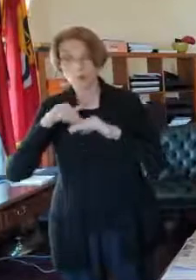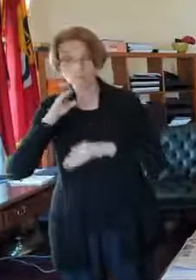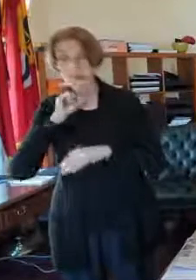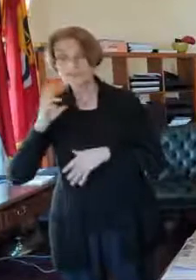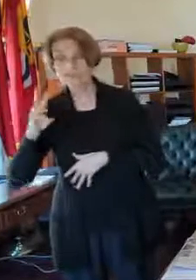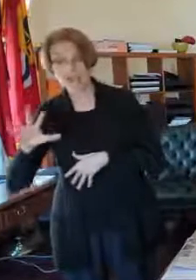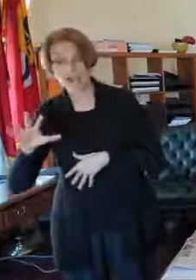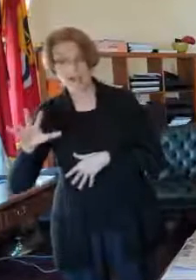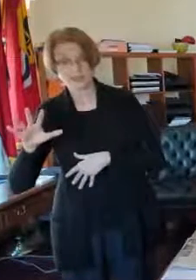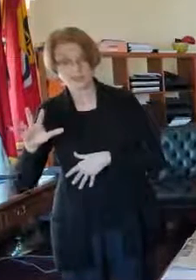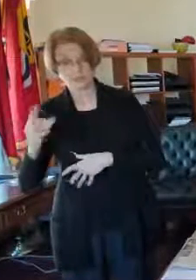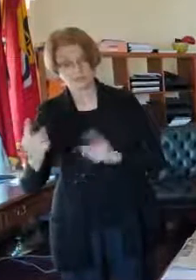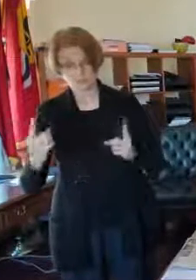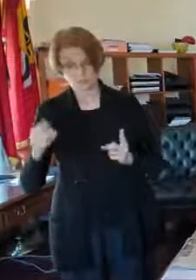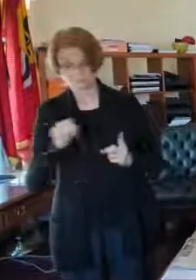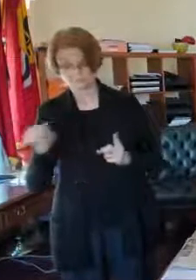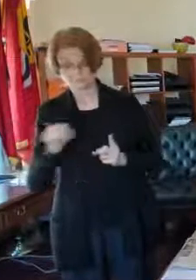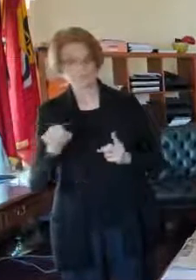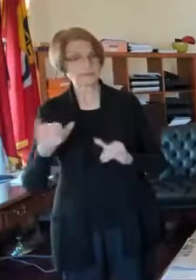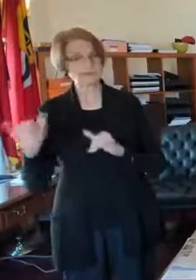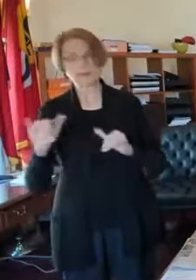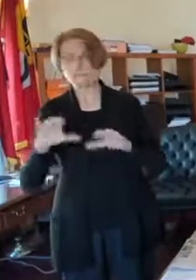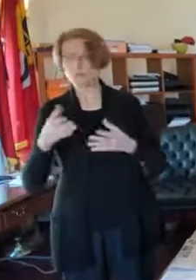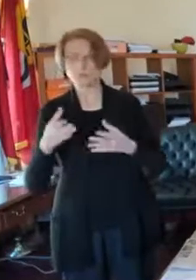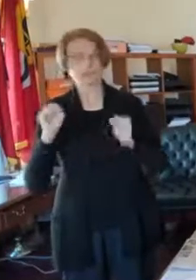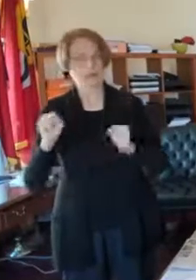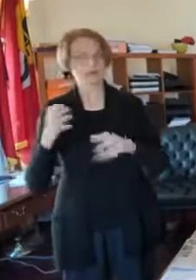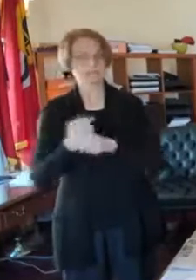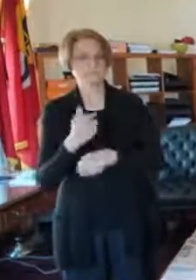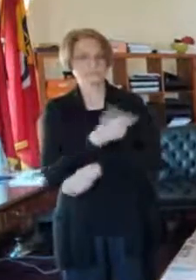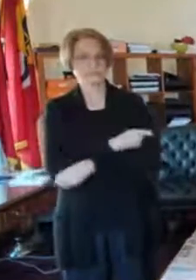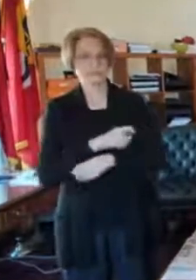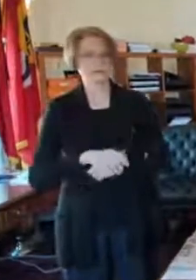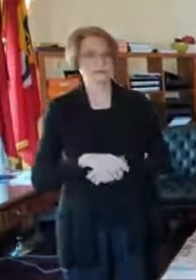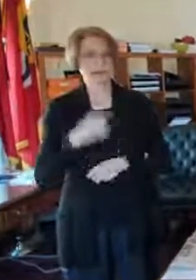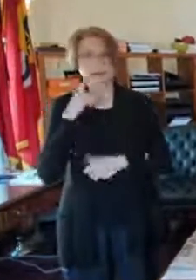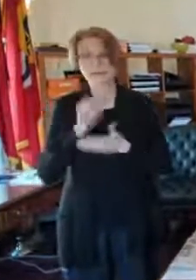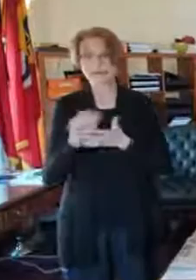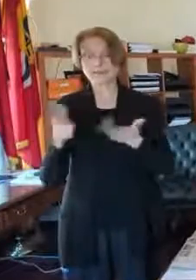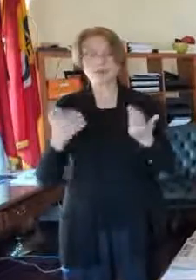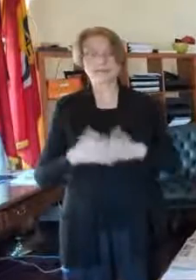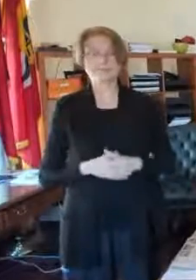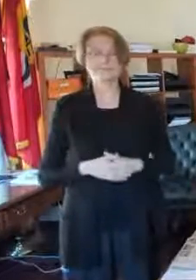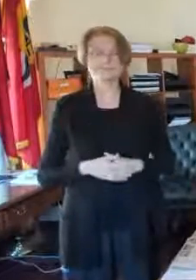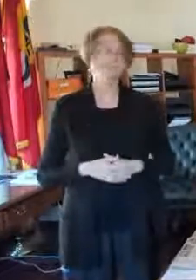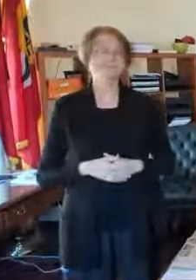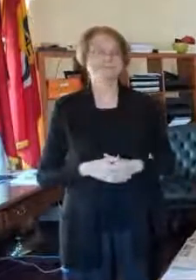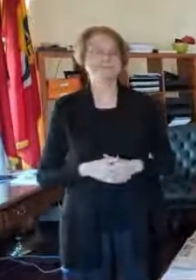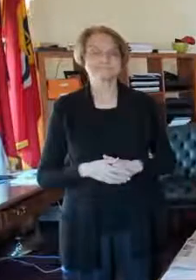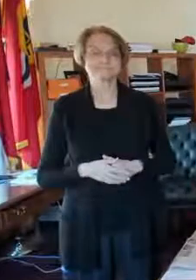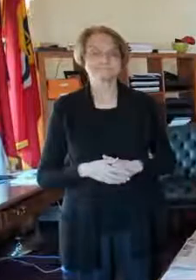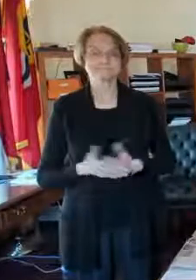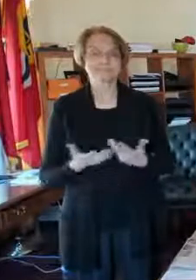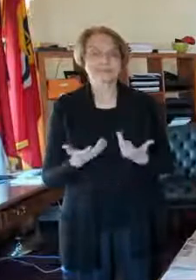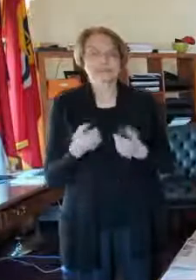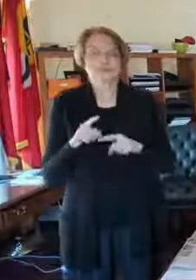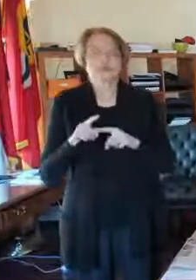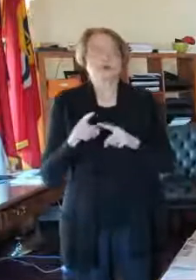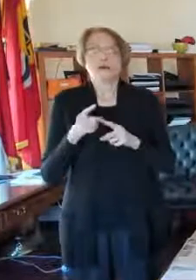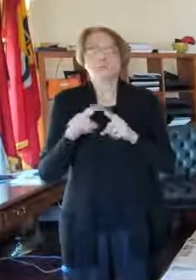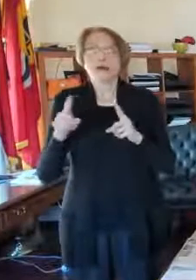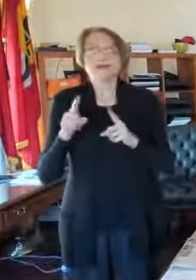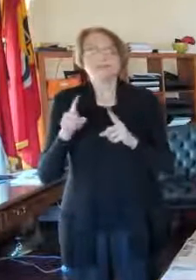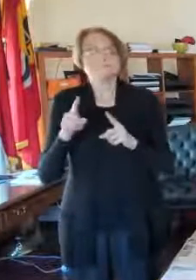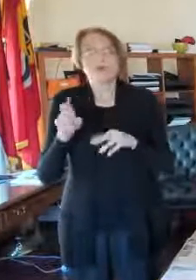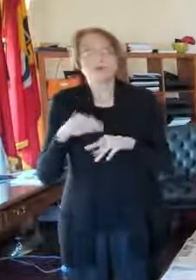don't, that's not going to be too long. I think that's It's it. just depending on if we have the vaccine. I